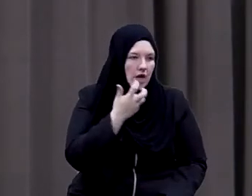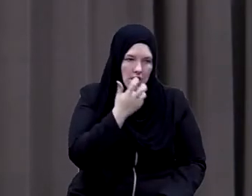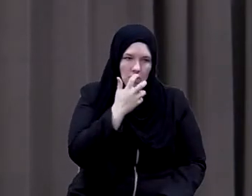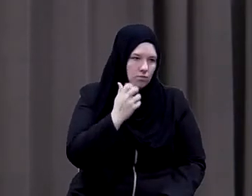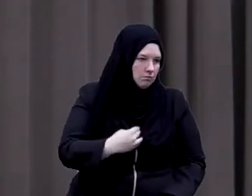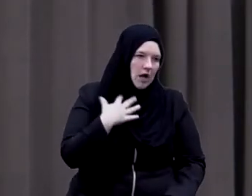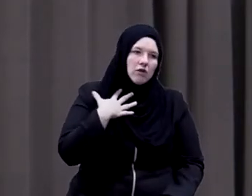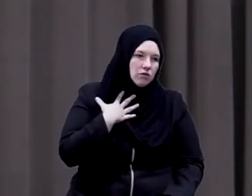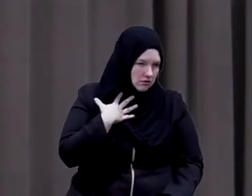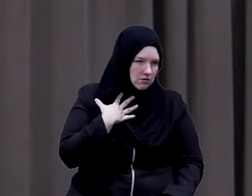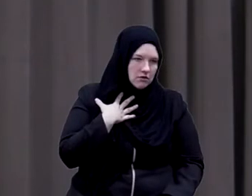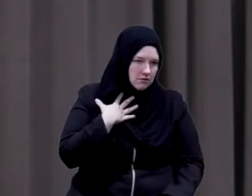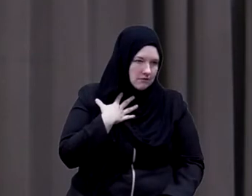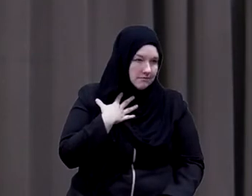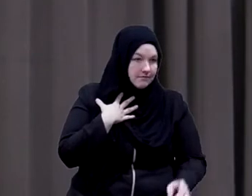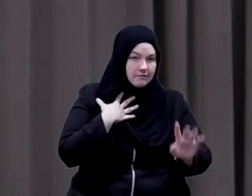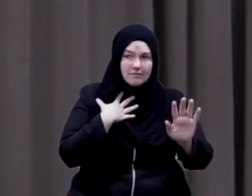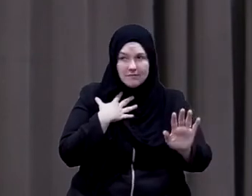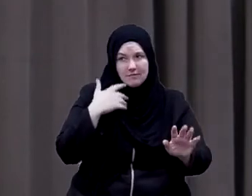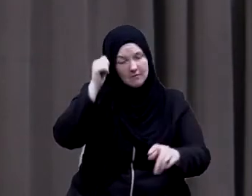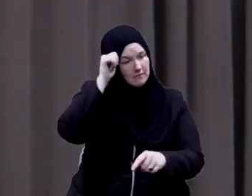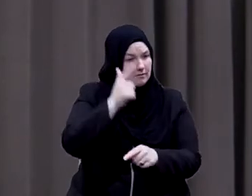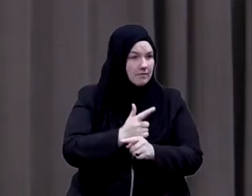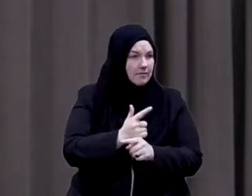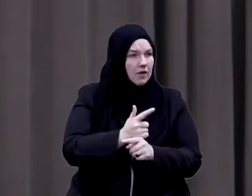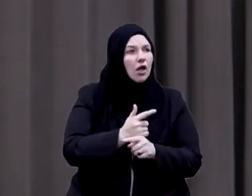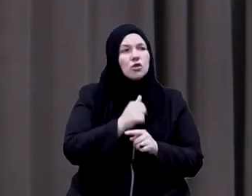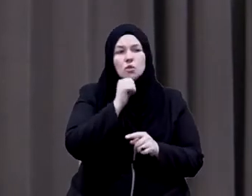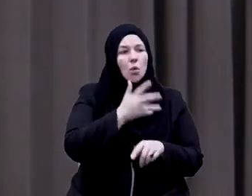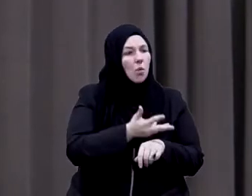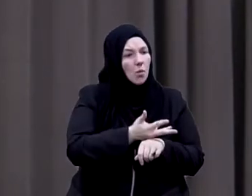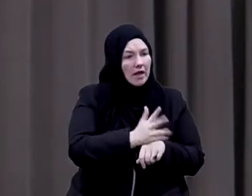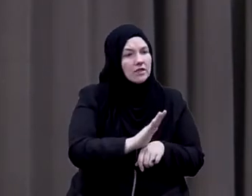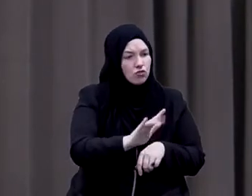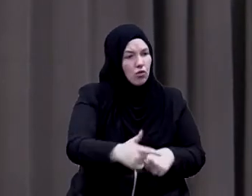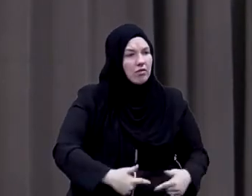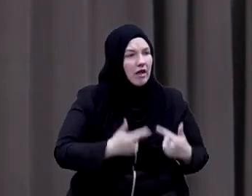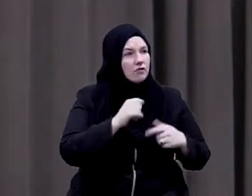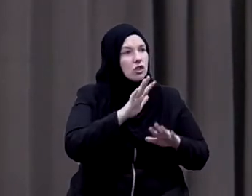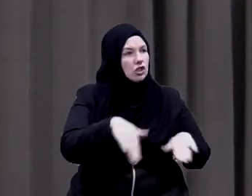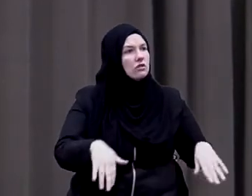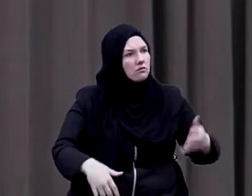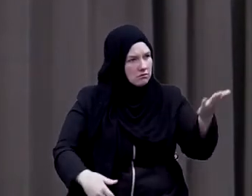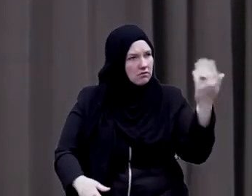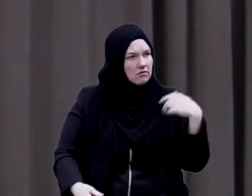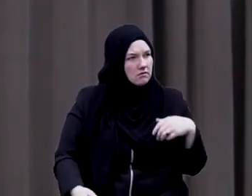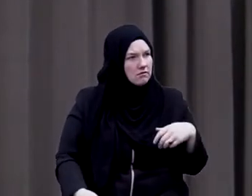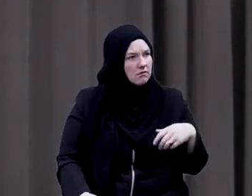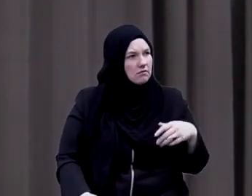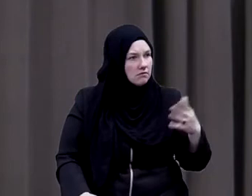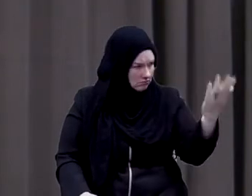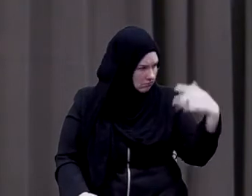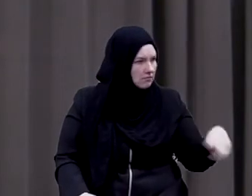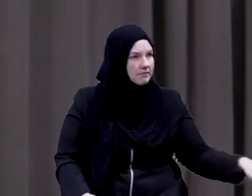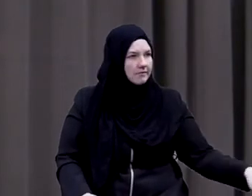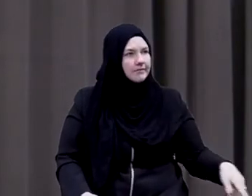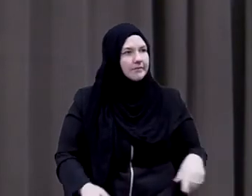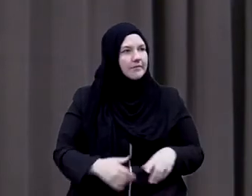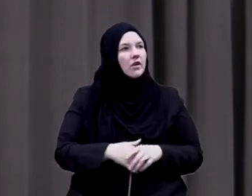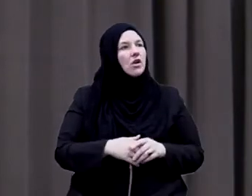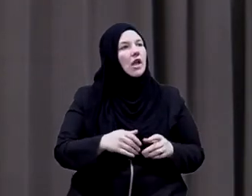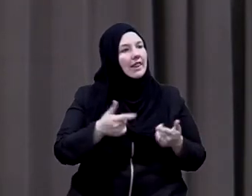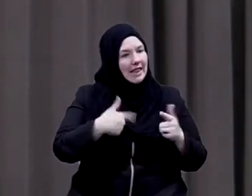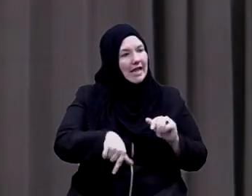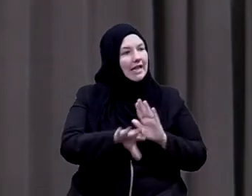amazing. Brothers, do not waste the life of your children by letting them